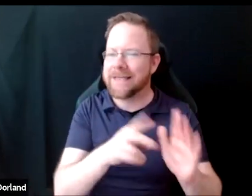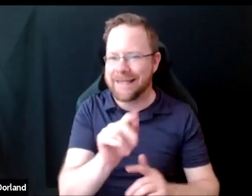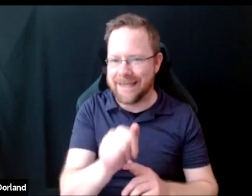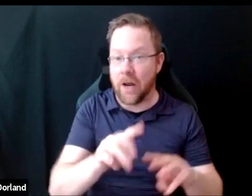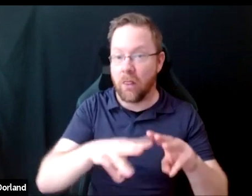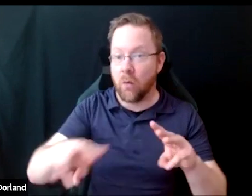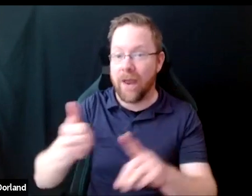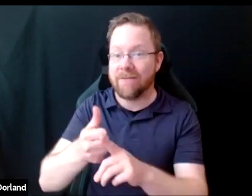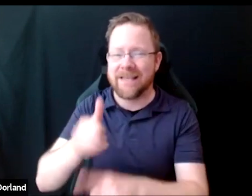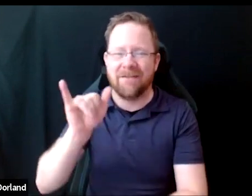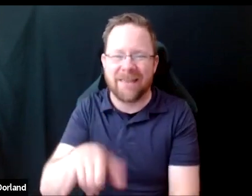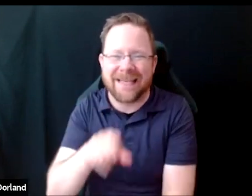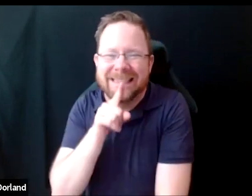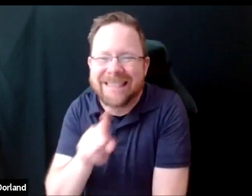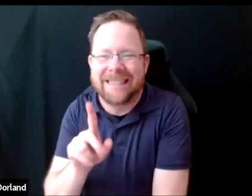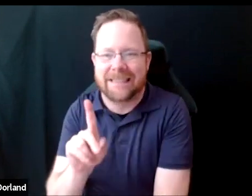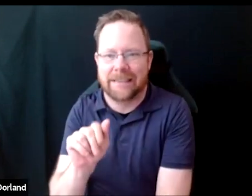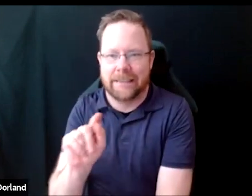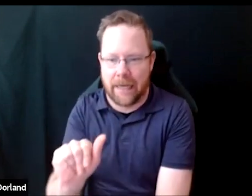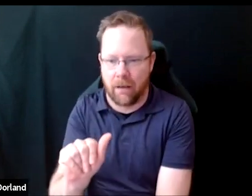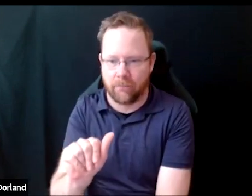the data.